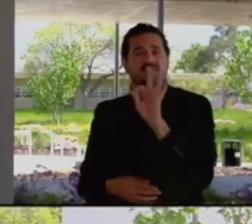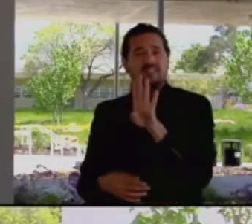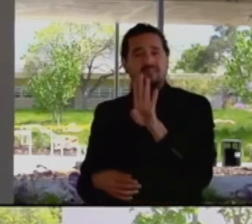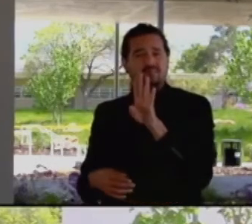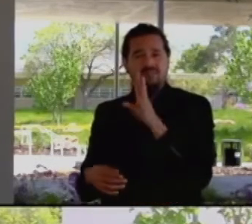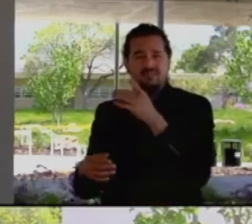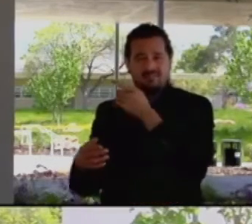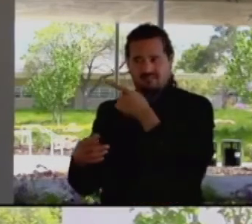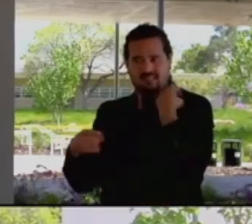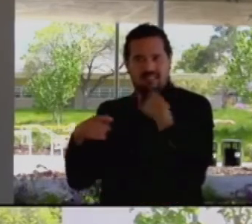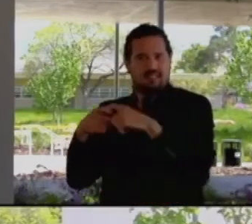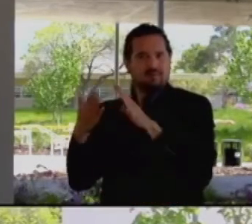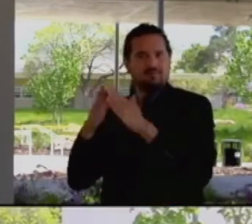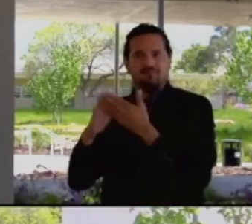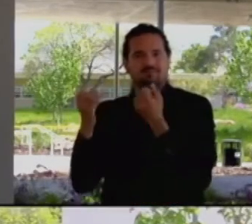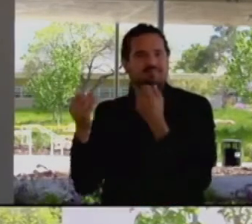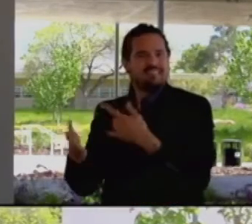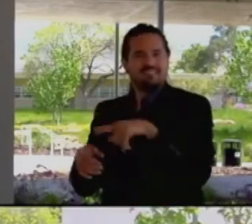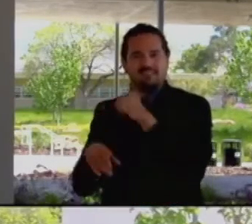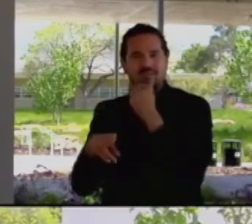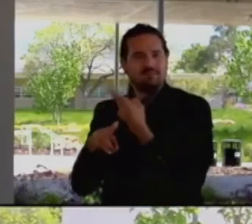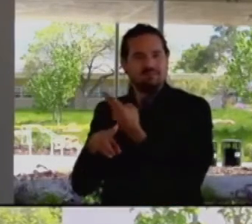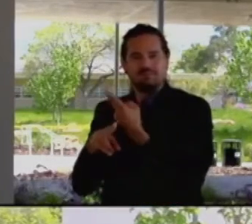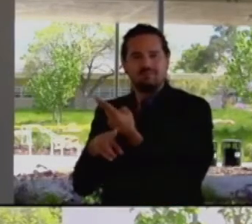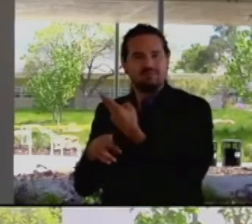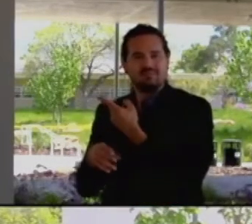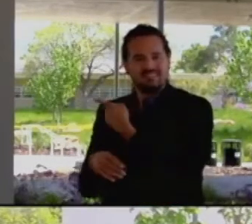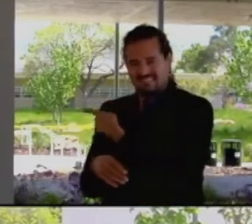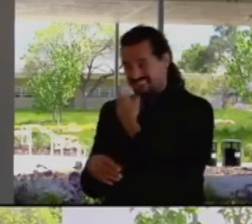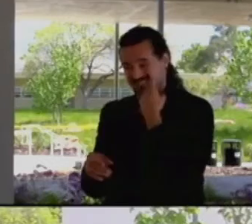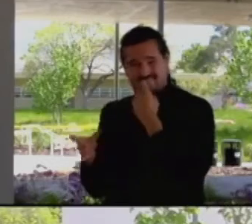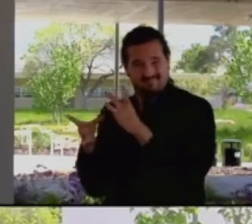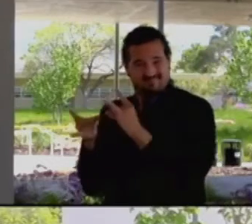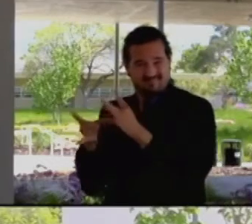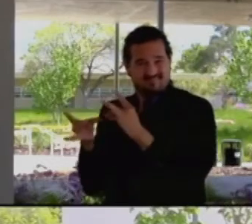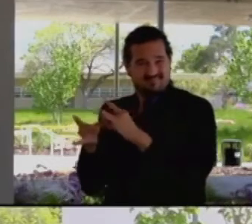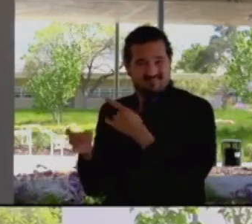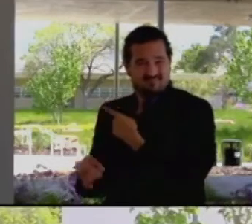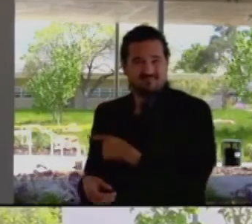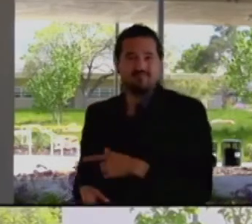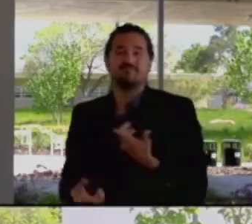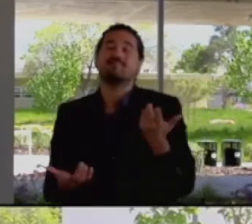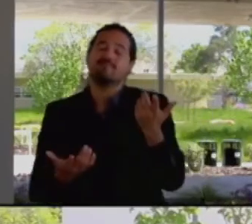community? Potentially, there could be potentially. Dr. Fensterscheib did actually touch